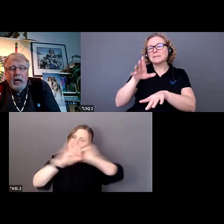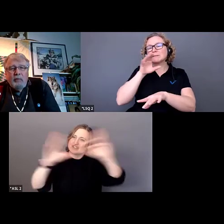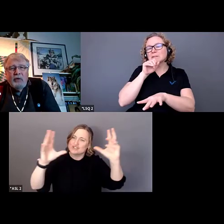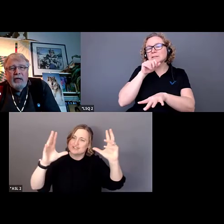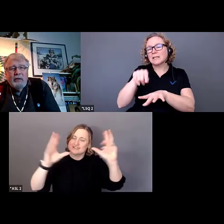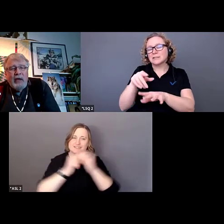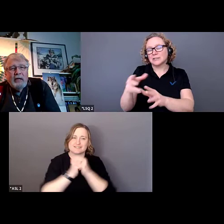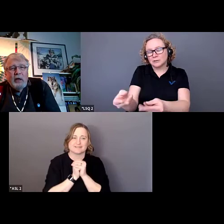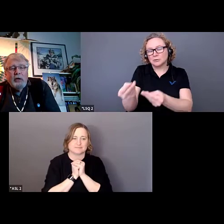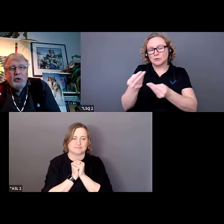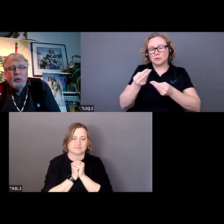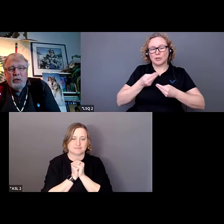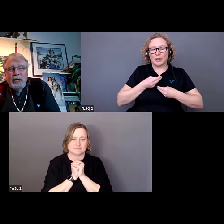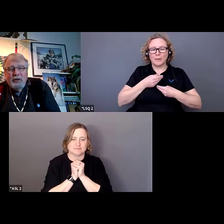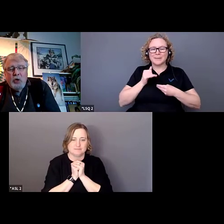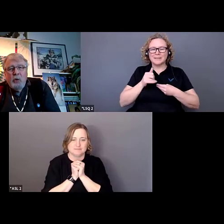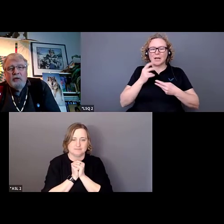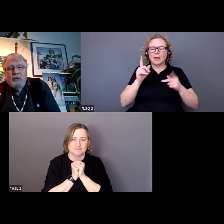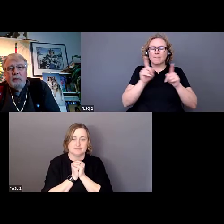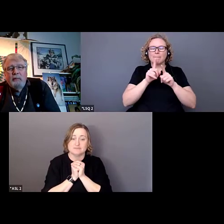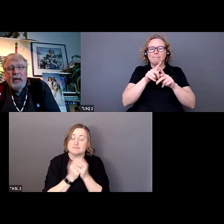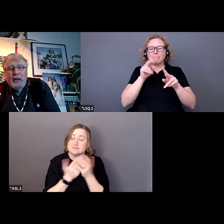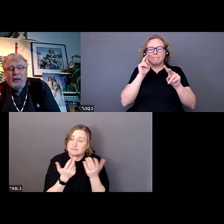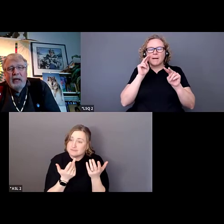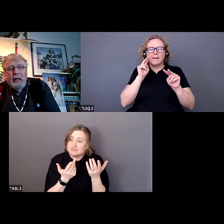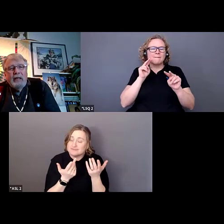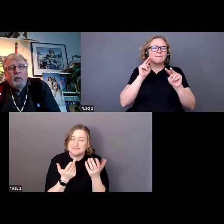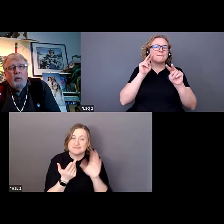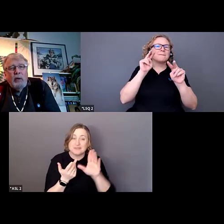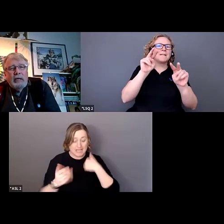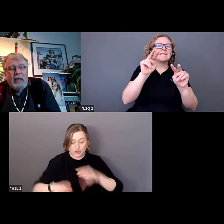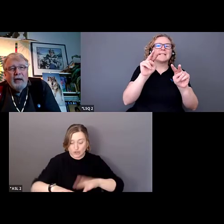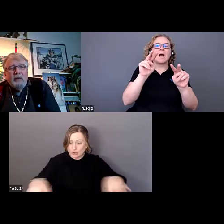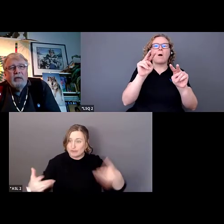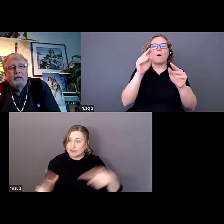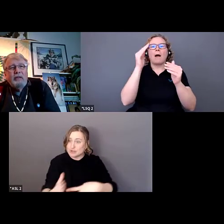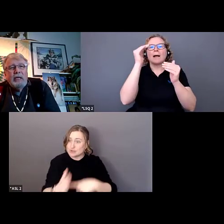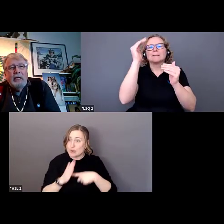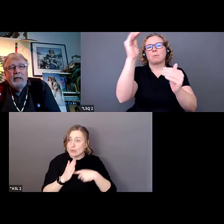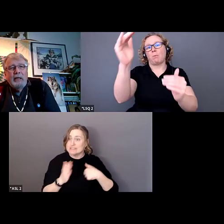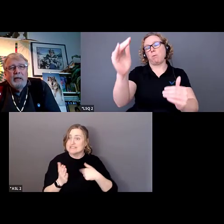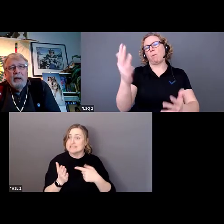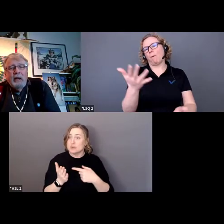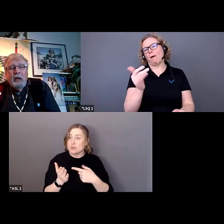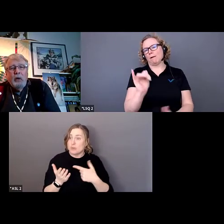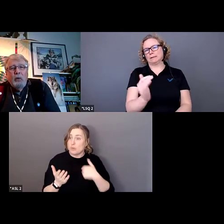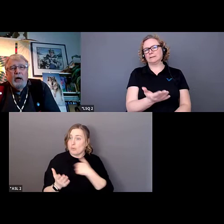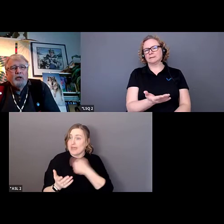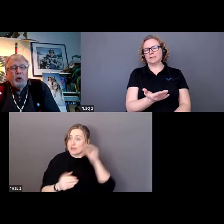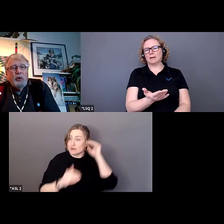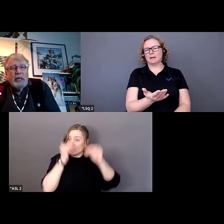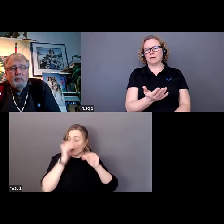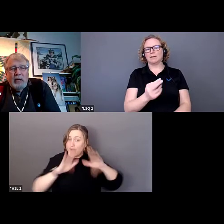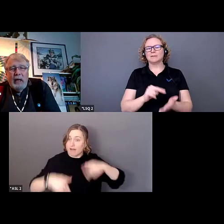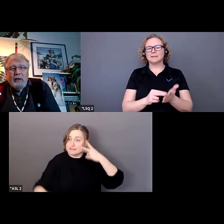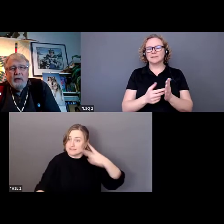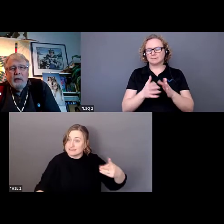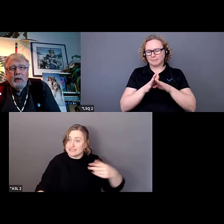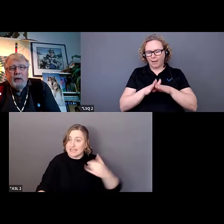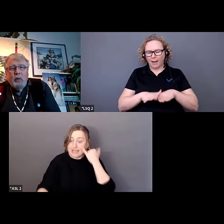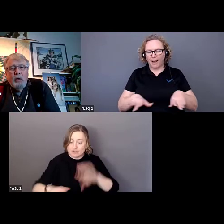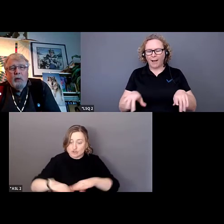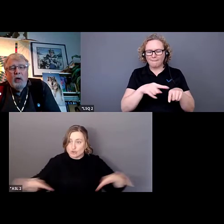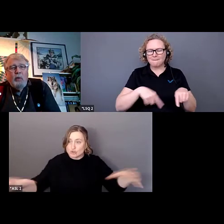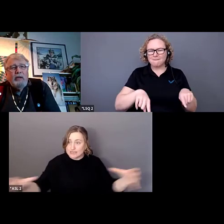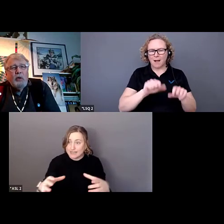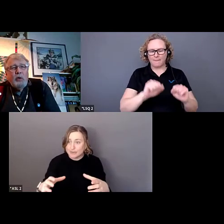It comes, in fact, our children can show us better than what we as adults can see. You know, when our children come together,